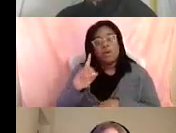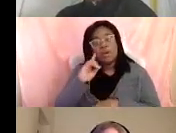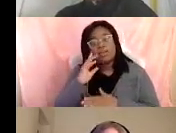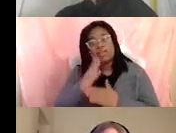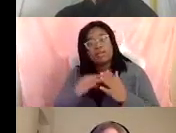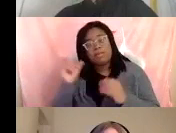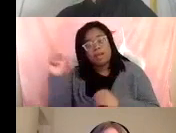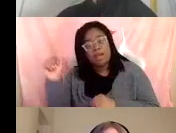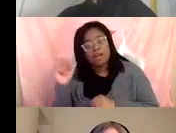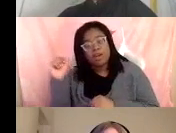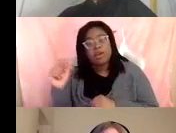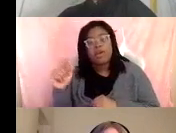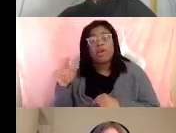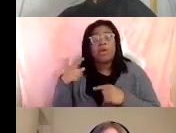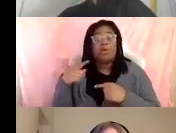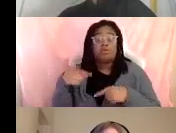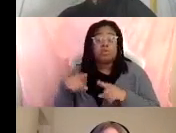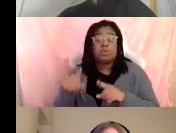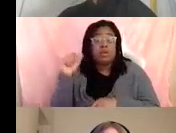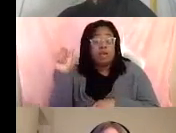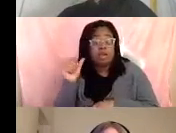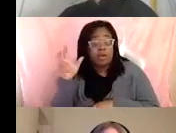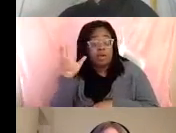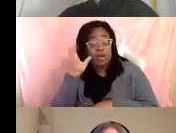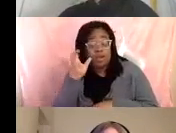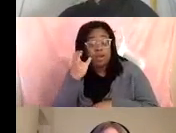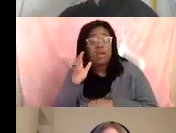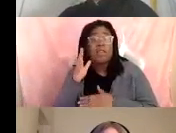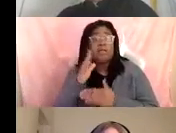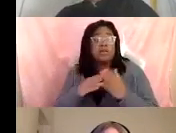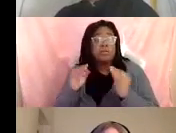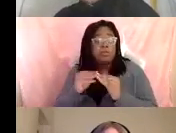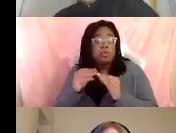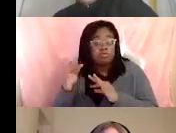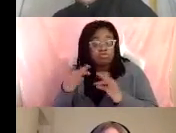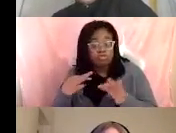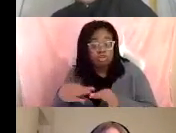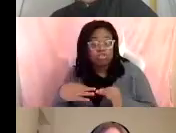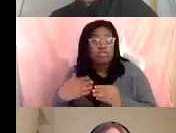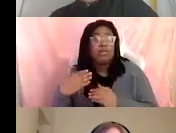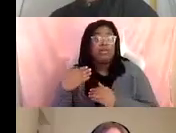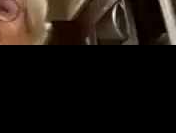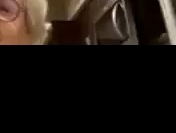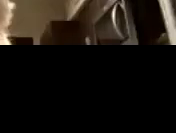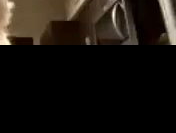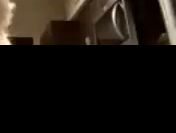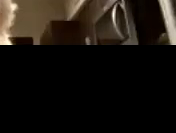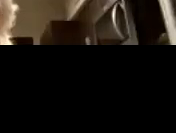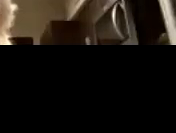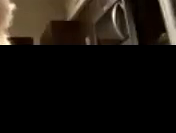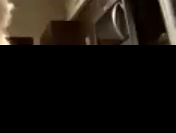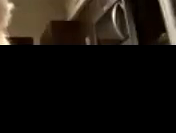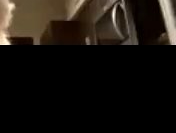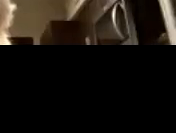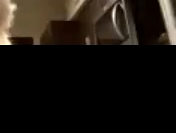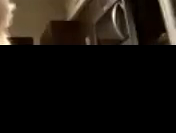audio. When we hear the audio, there'll be some more instructions, but if you haven't, this is a good time.